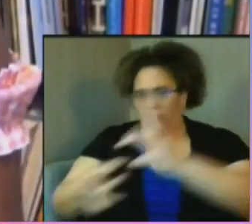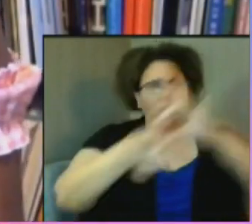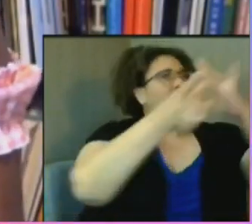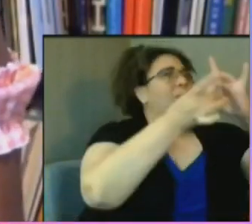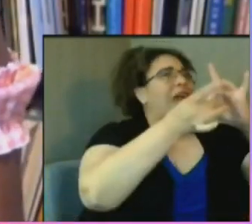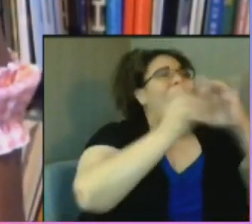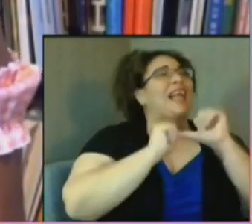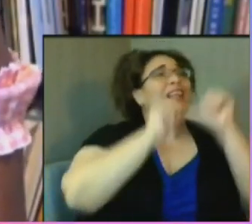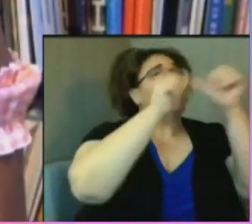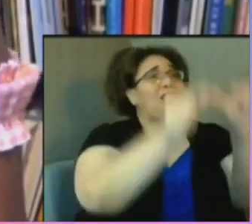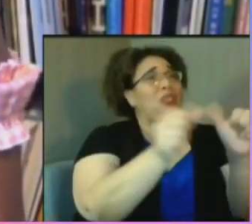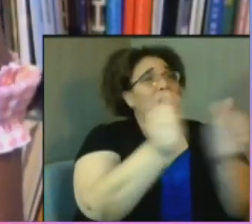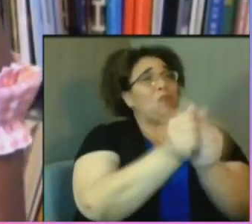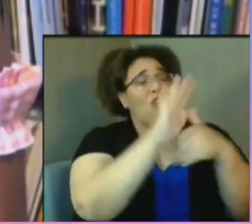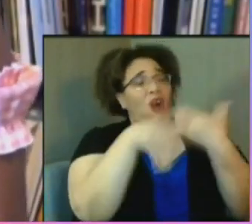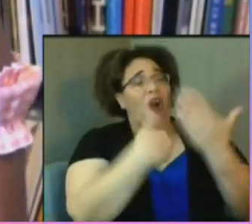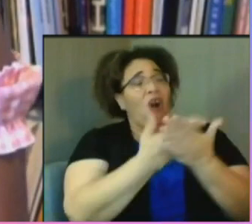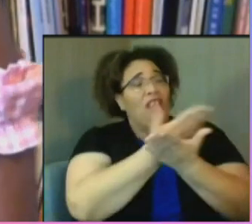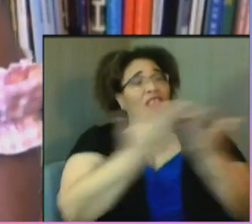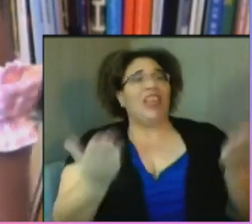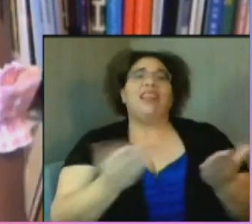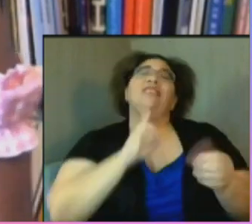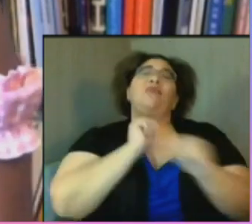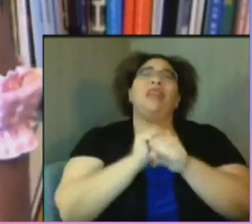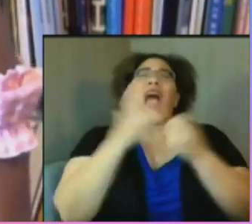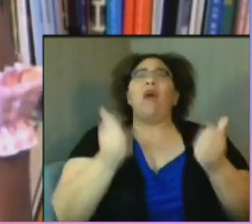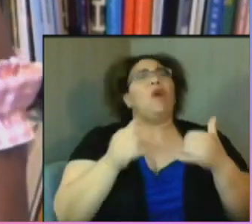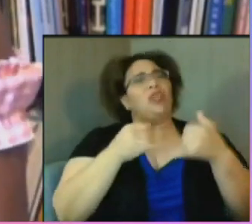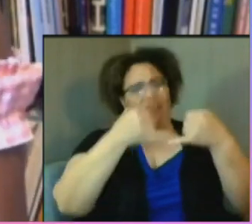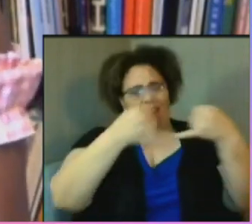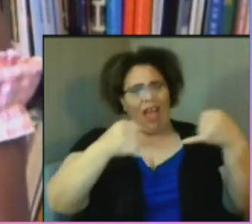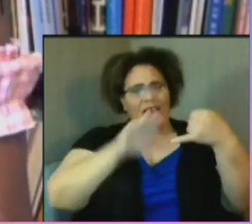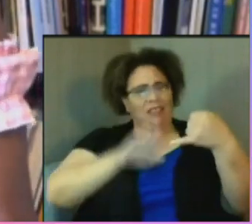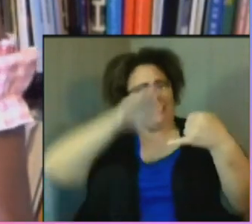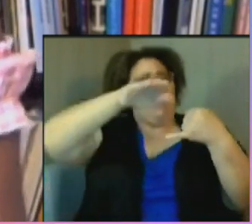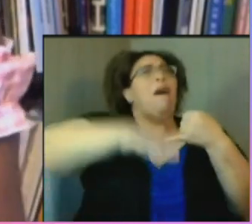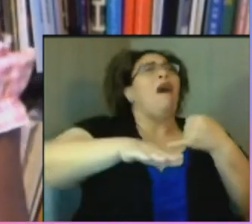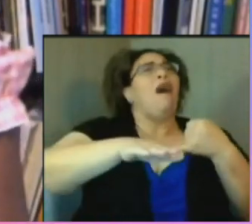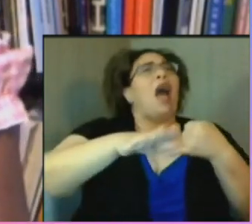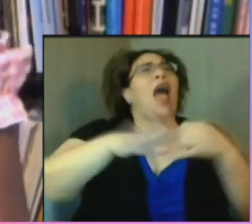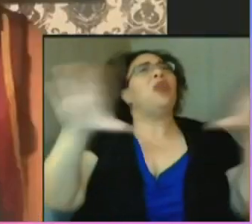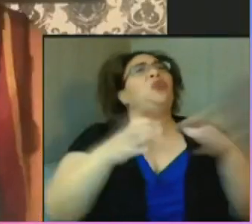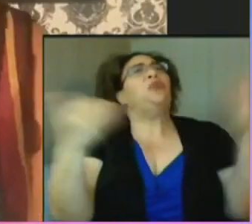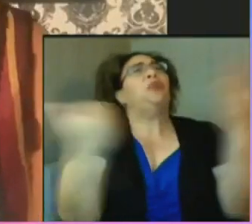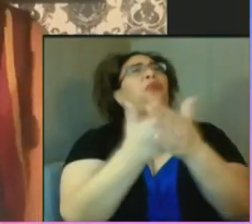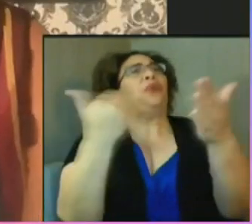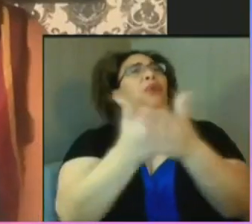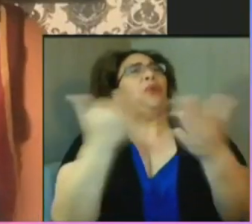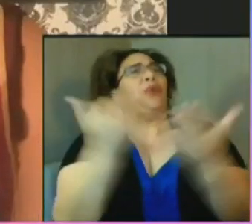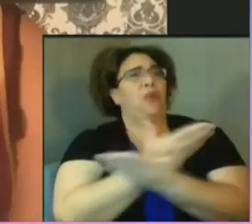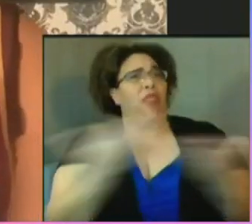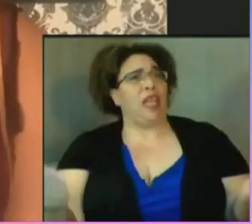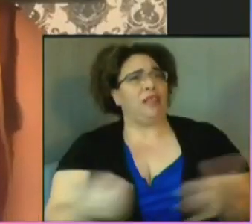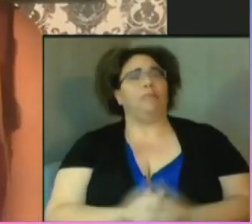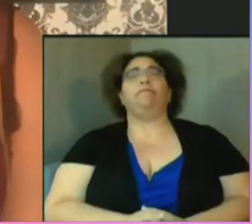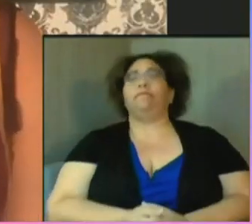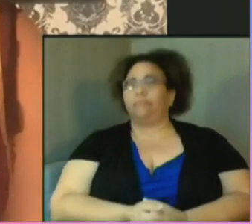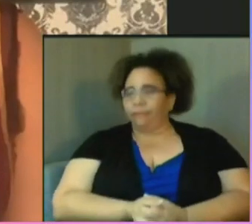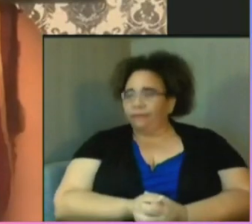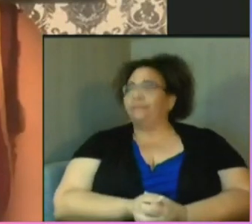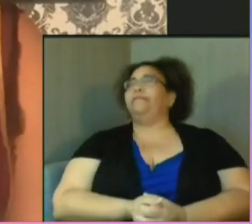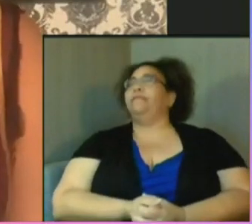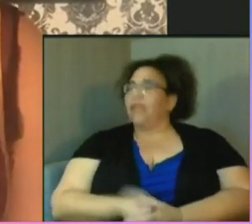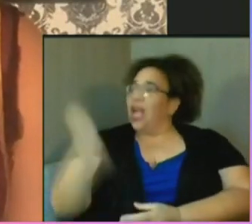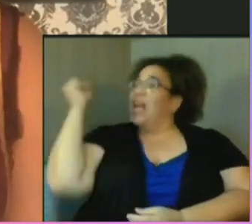want to push the envelope and be outside of the box. Yeah, I mean, it definitely feels that way.